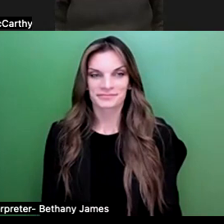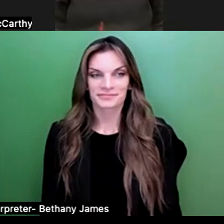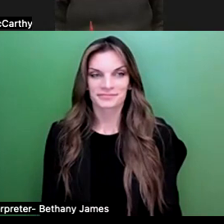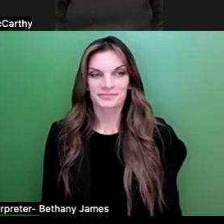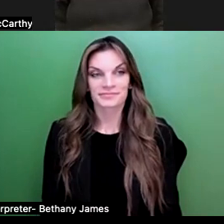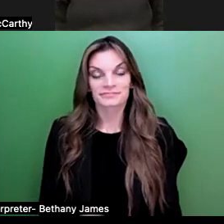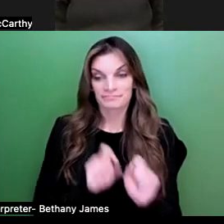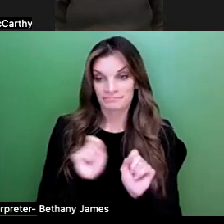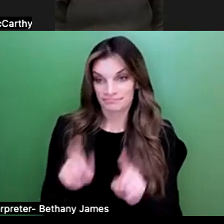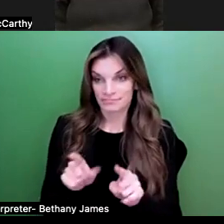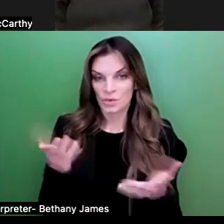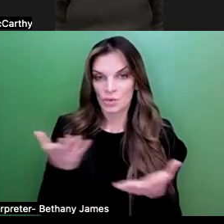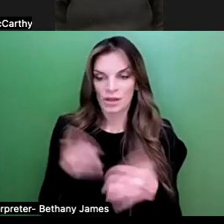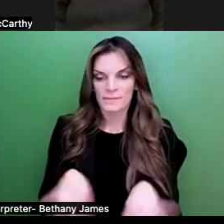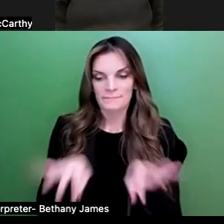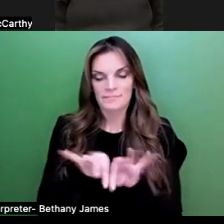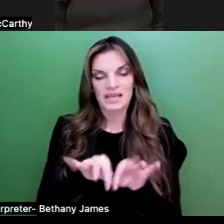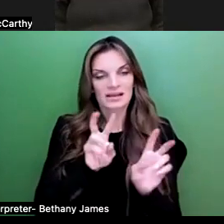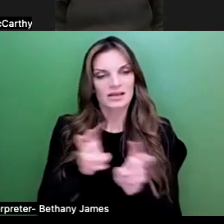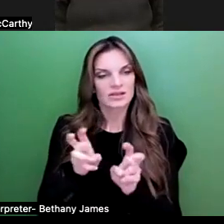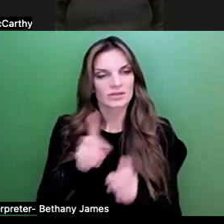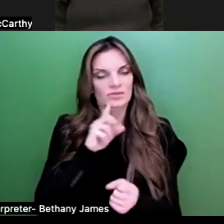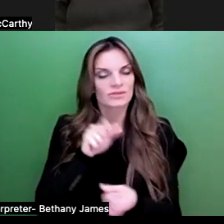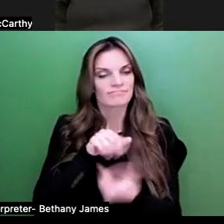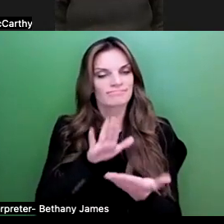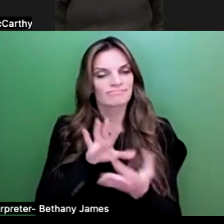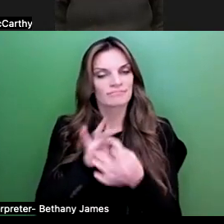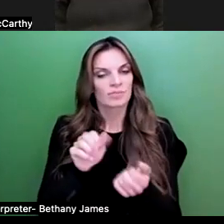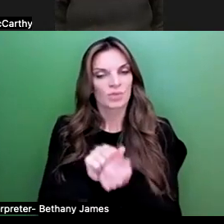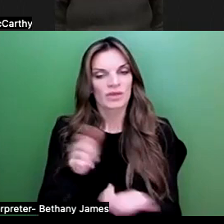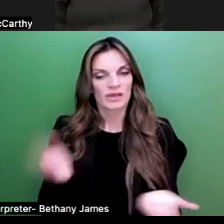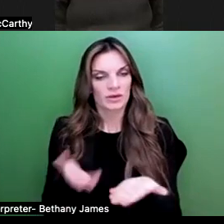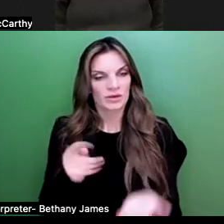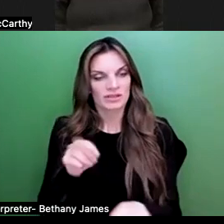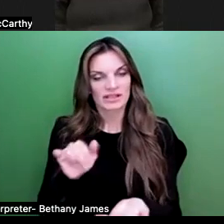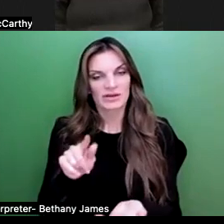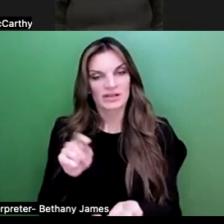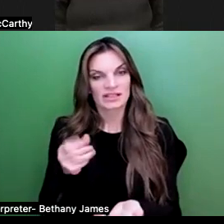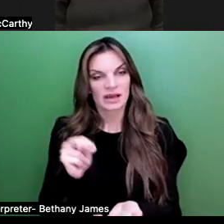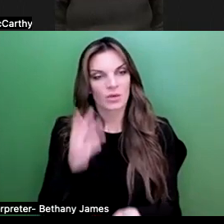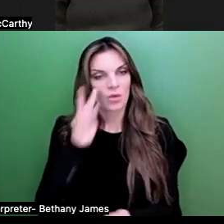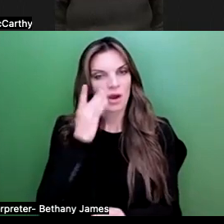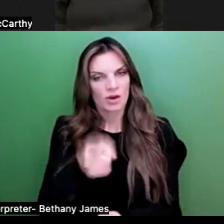What are the main issues facing Tarrytown and what uniquely qualifies you to tackle them?